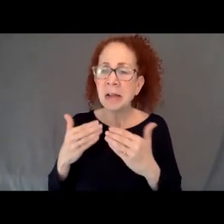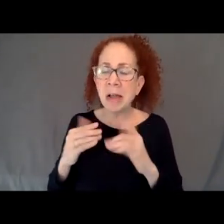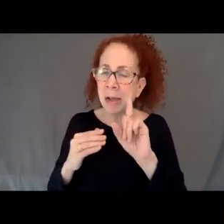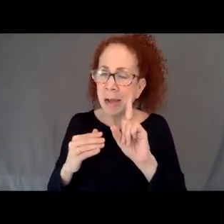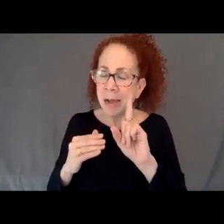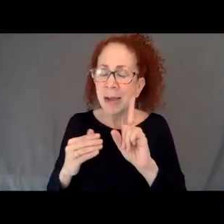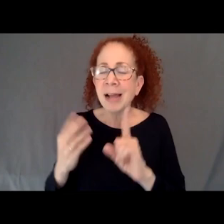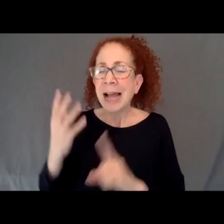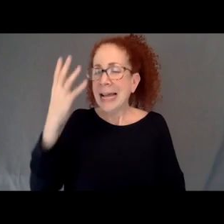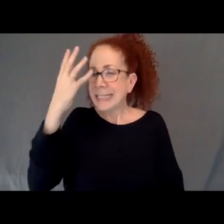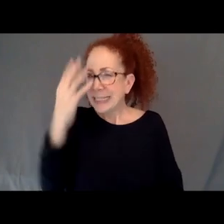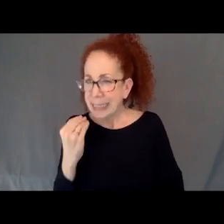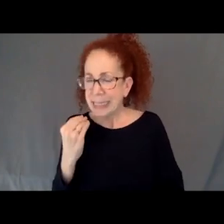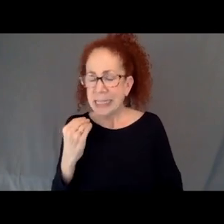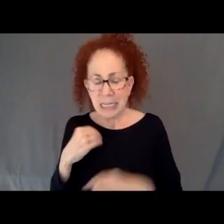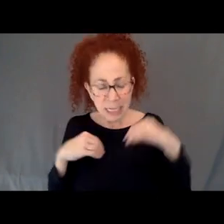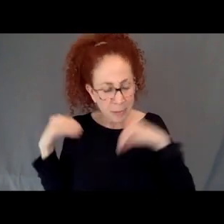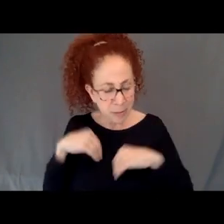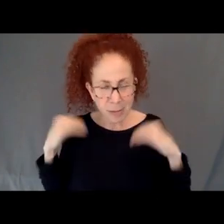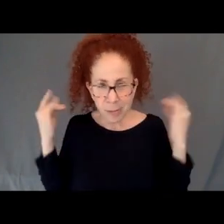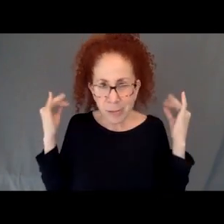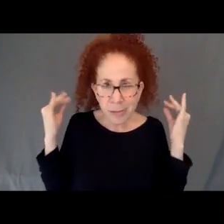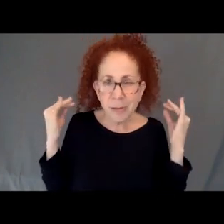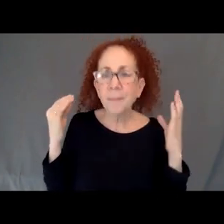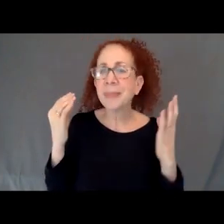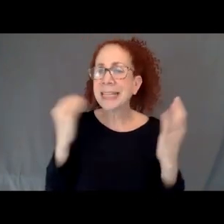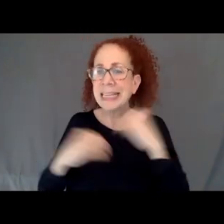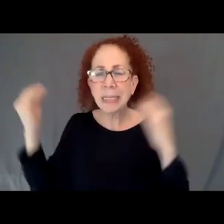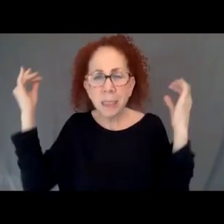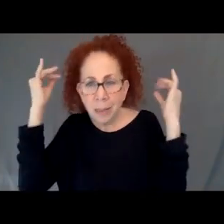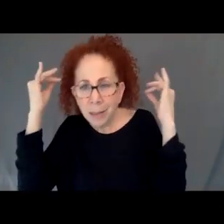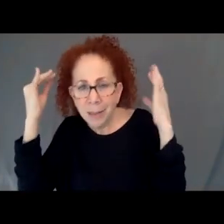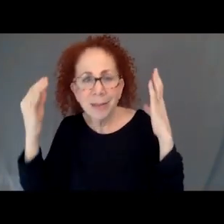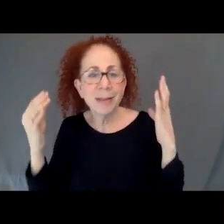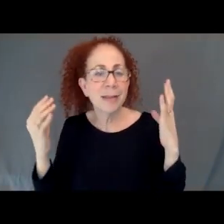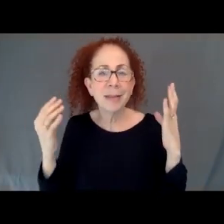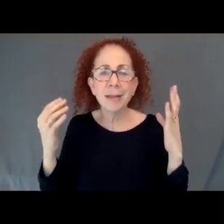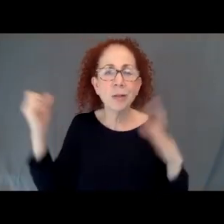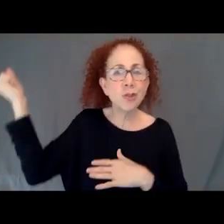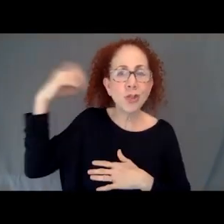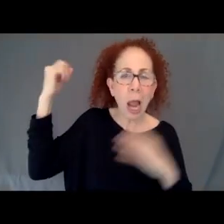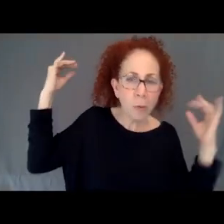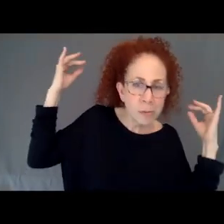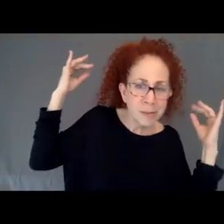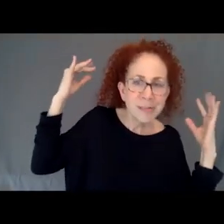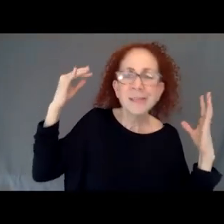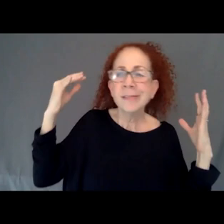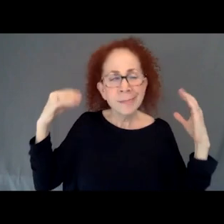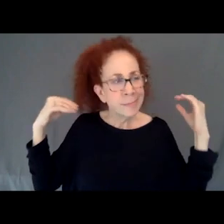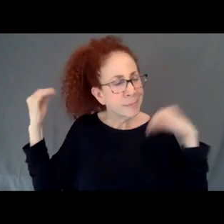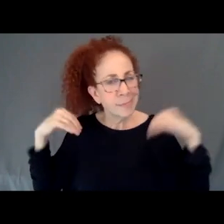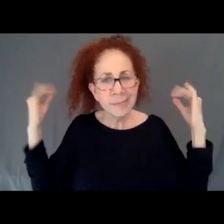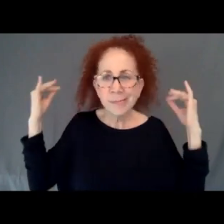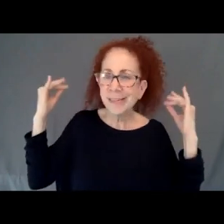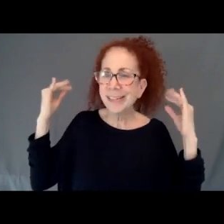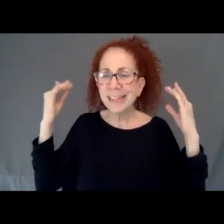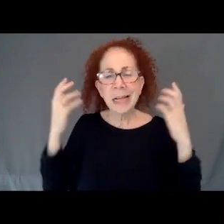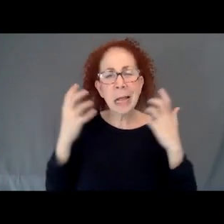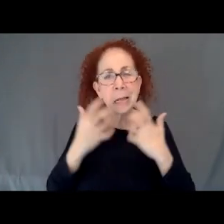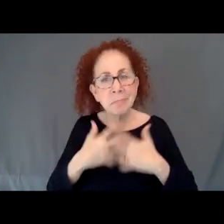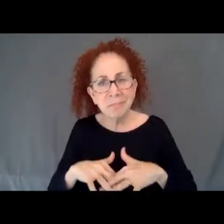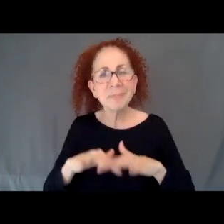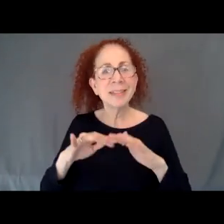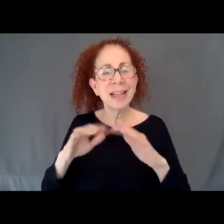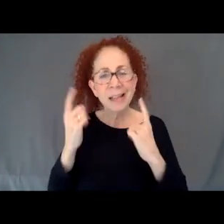it, eat, thinking about it. And if you're in the shower, like, wait a minute, how can